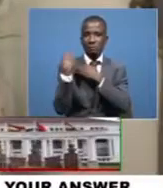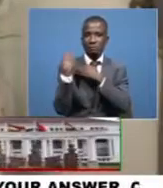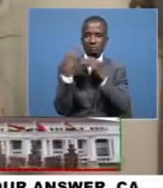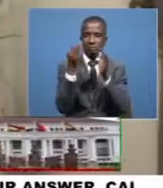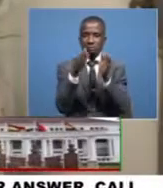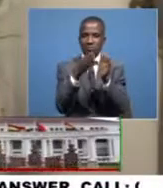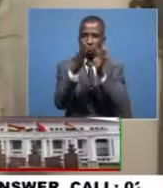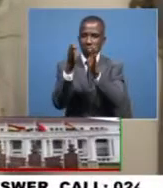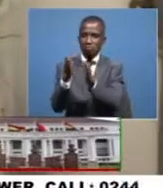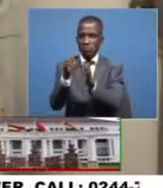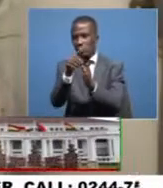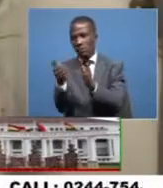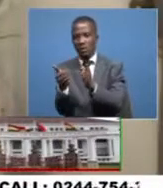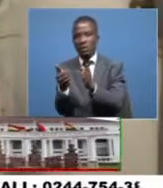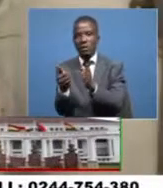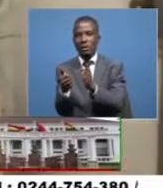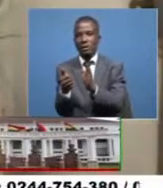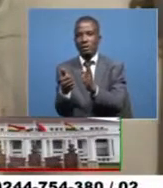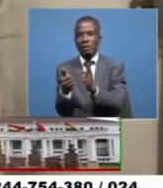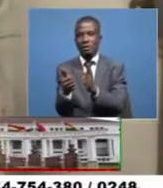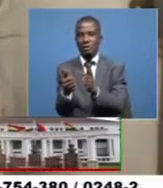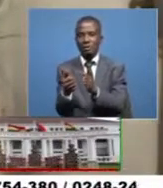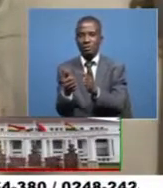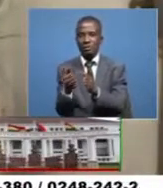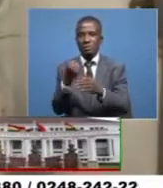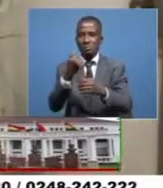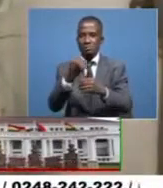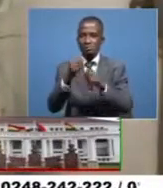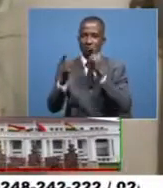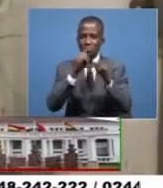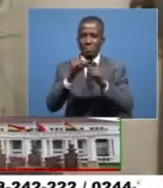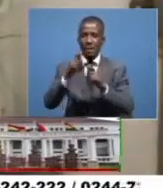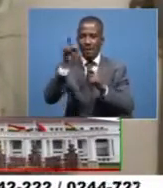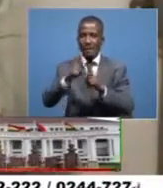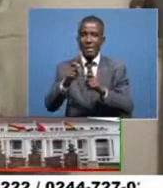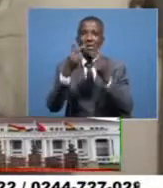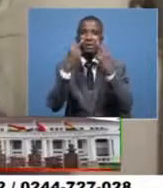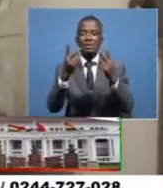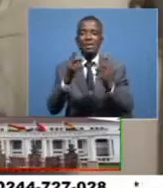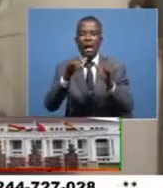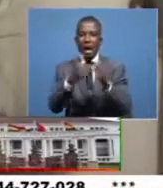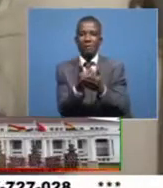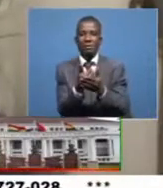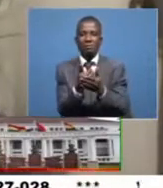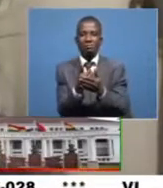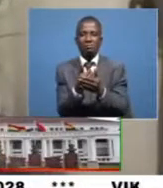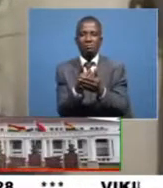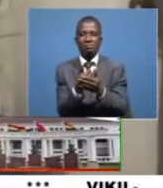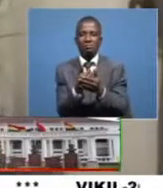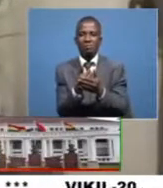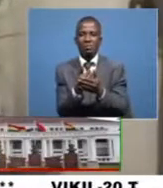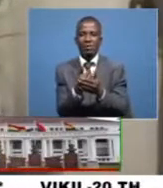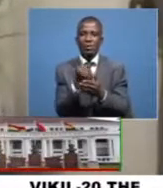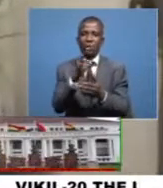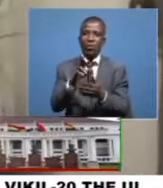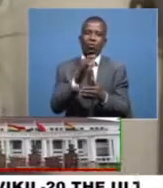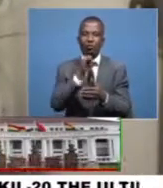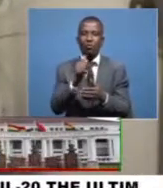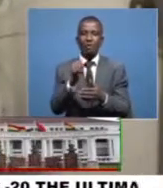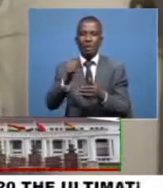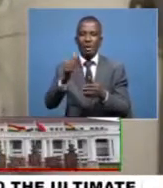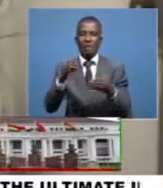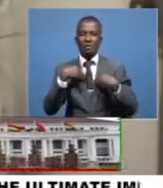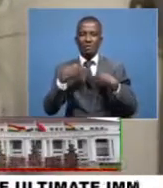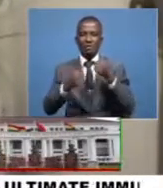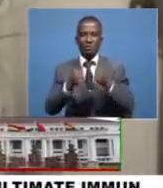defendant or the respondent to also adduce evidence to possibly refute that assertion that would have been made